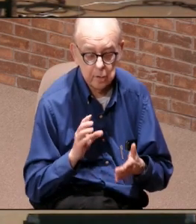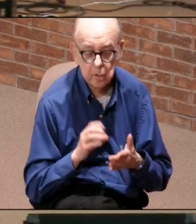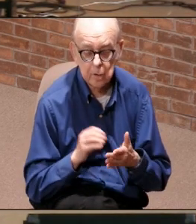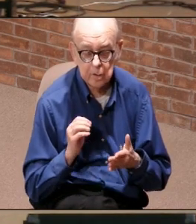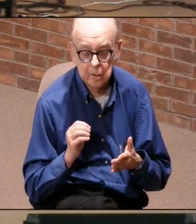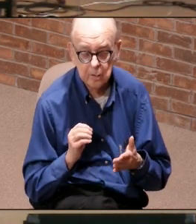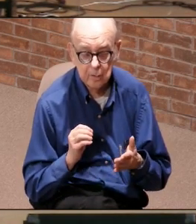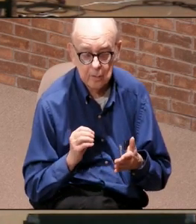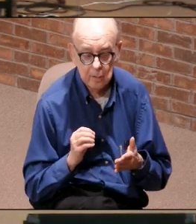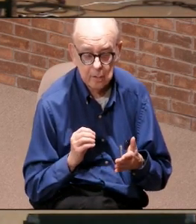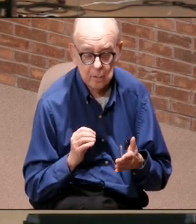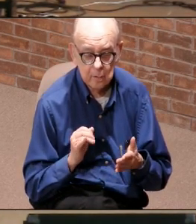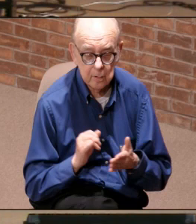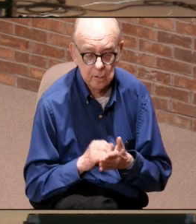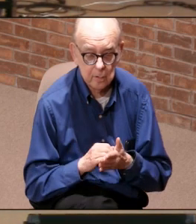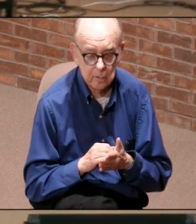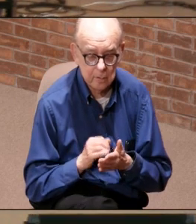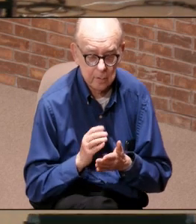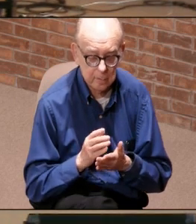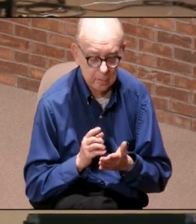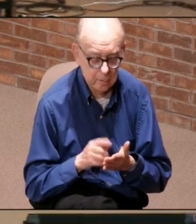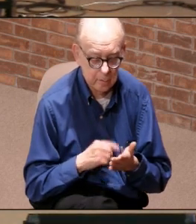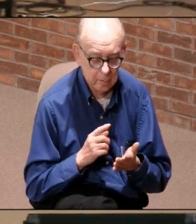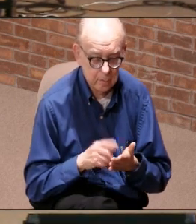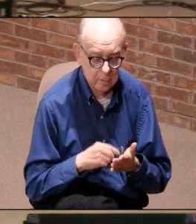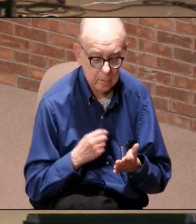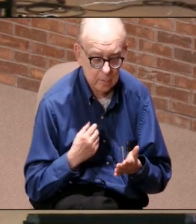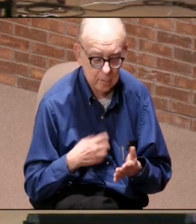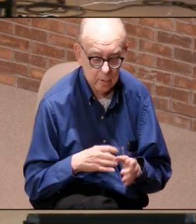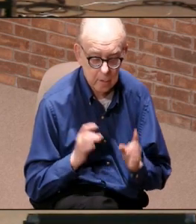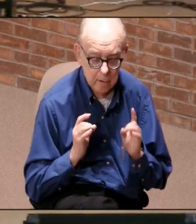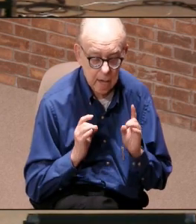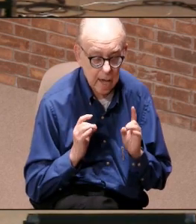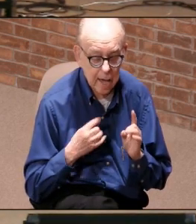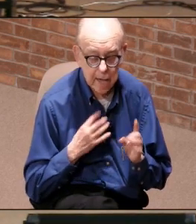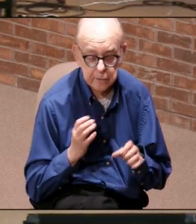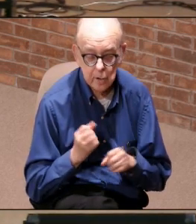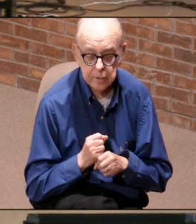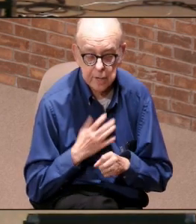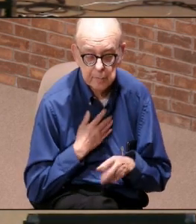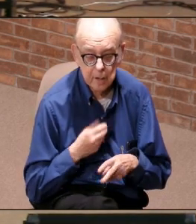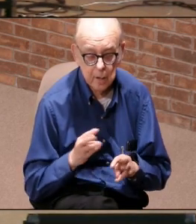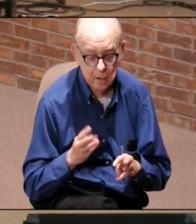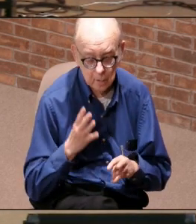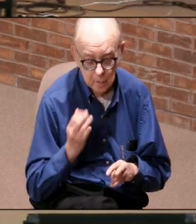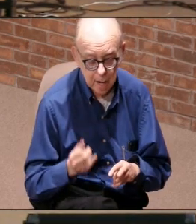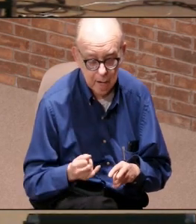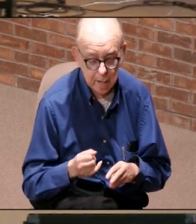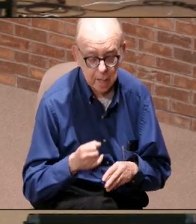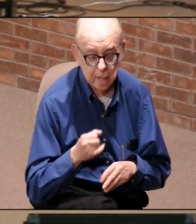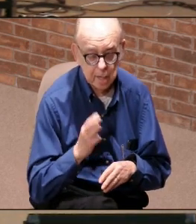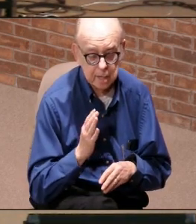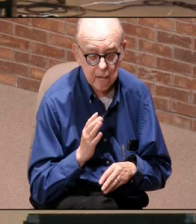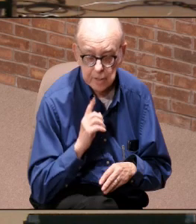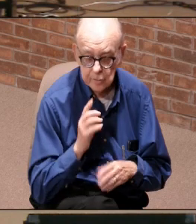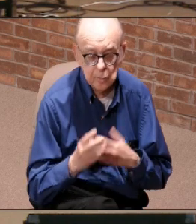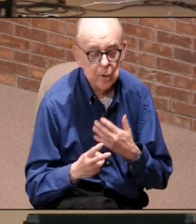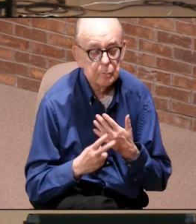learn that there are some times I don't get my way in order for God to protect